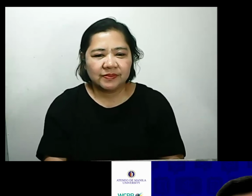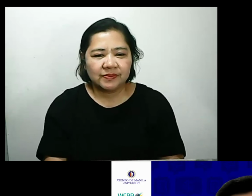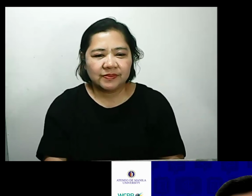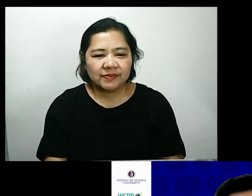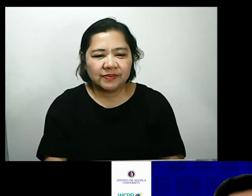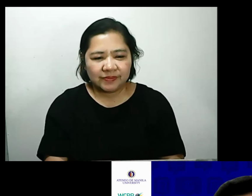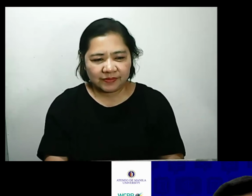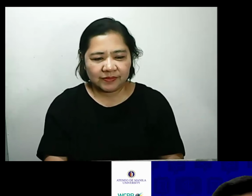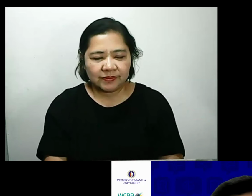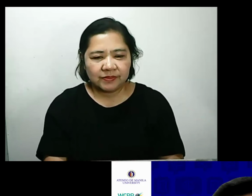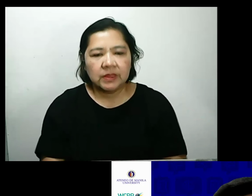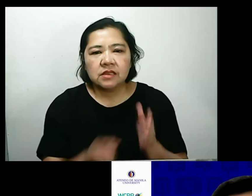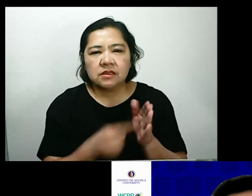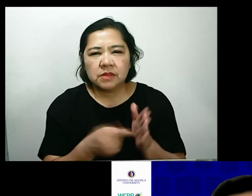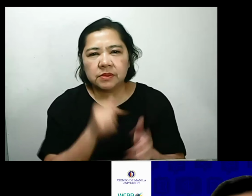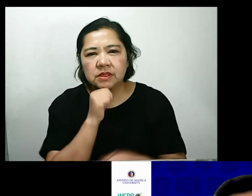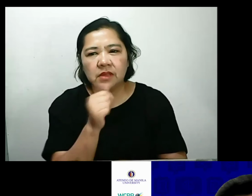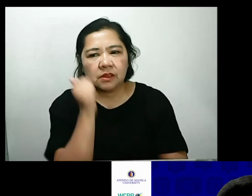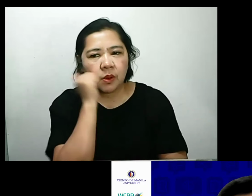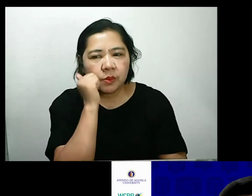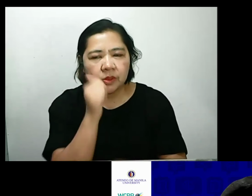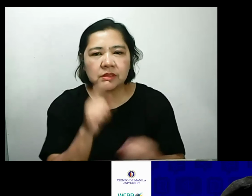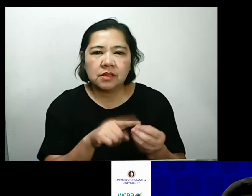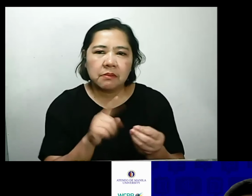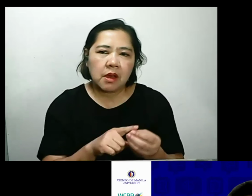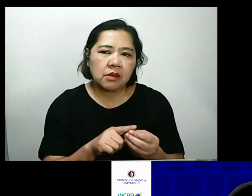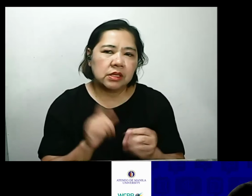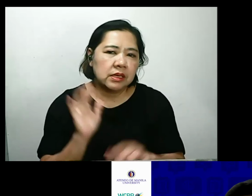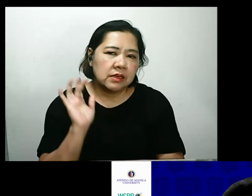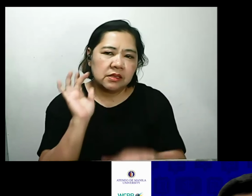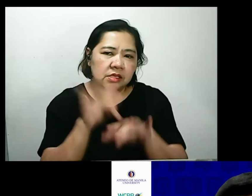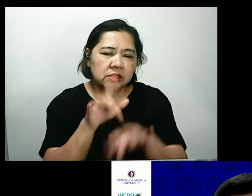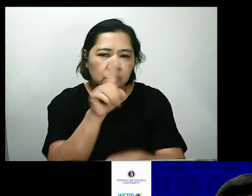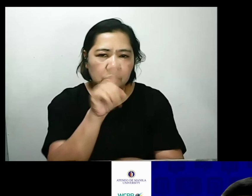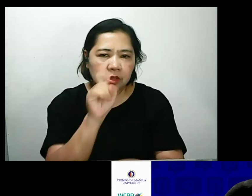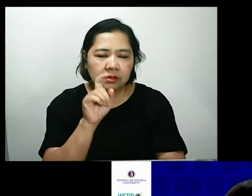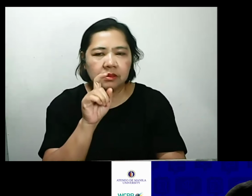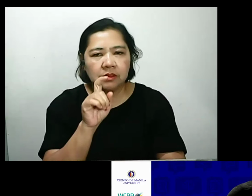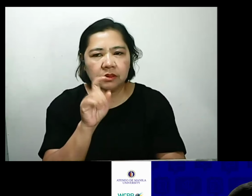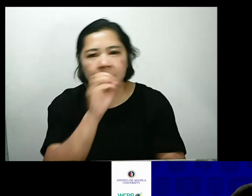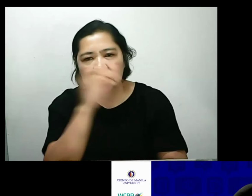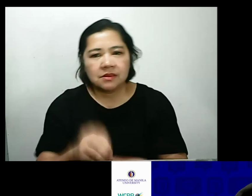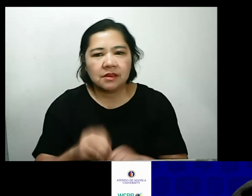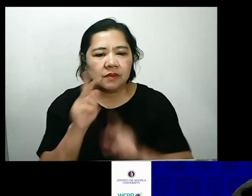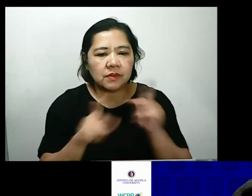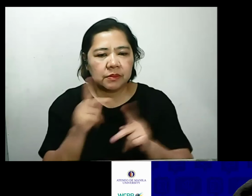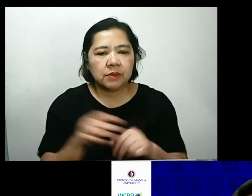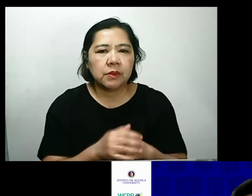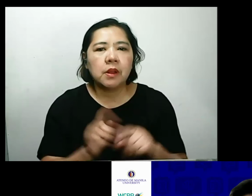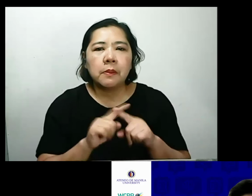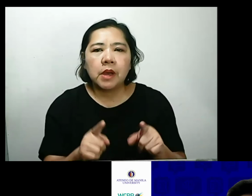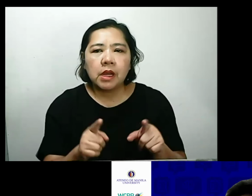how sometimes it's not always about reaching 100% of the audience, but really the segment of the audience that we want to